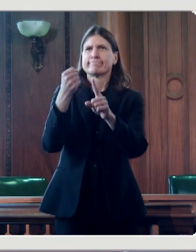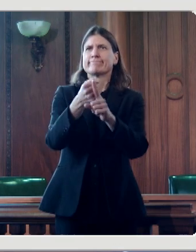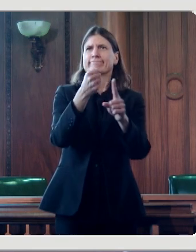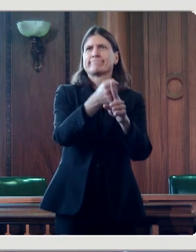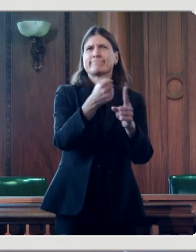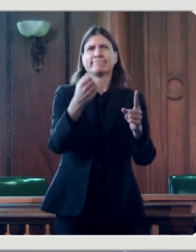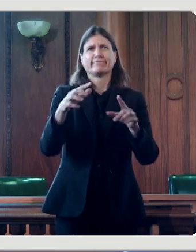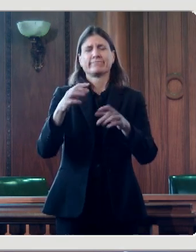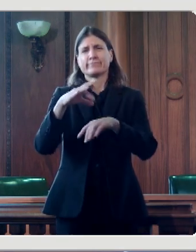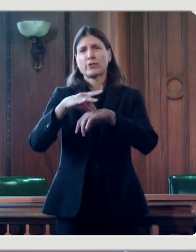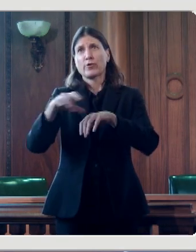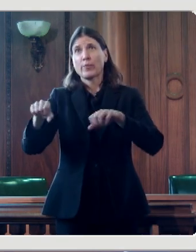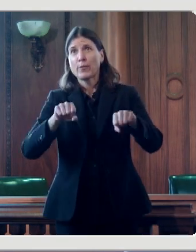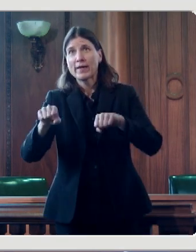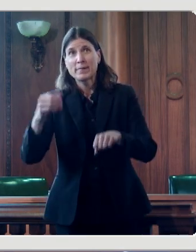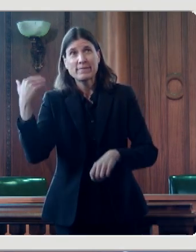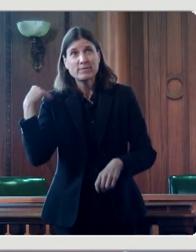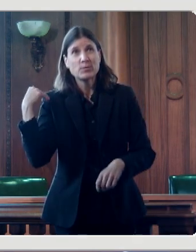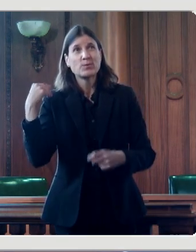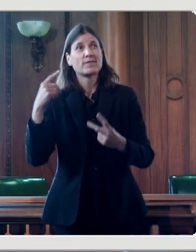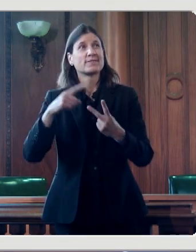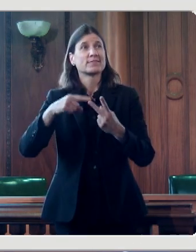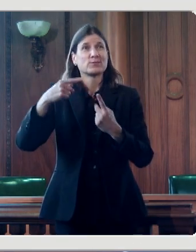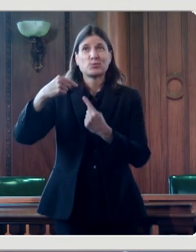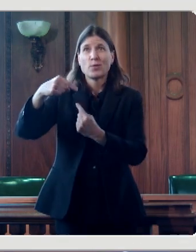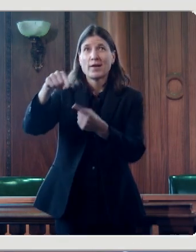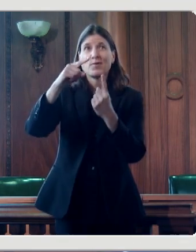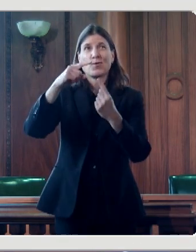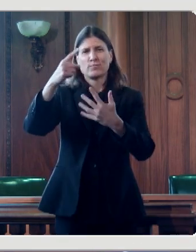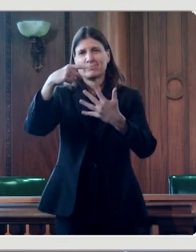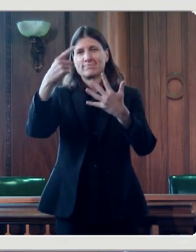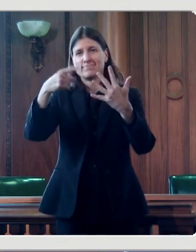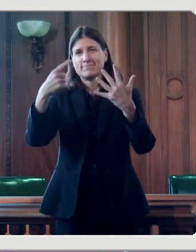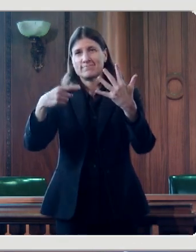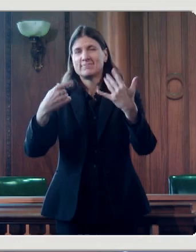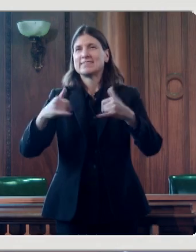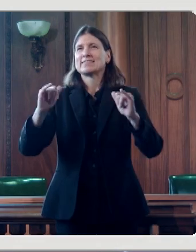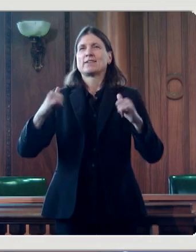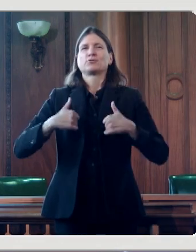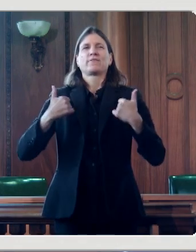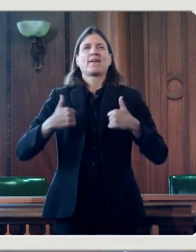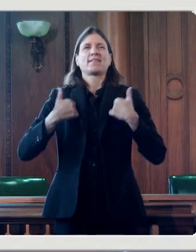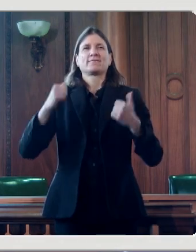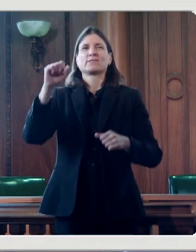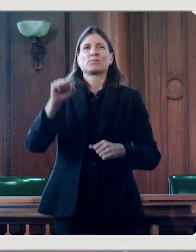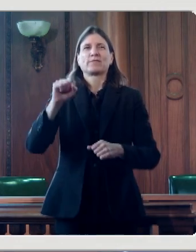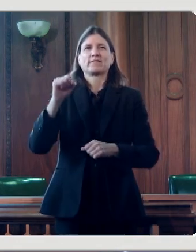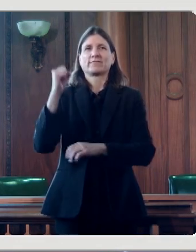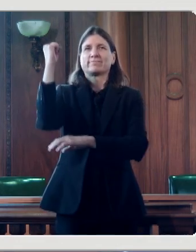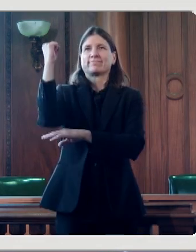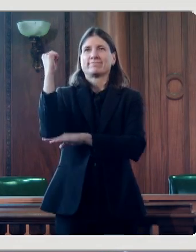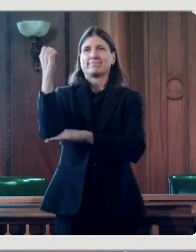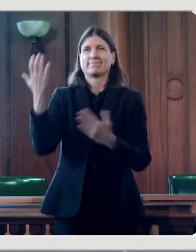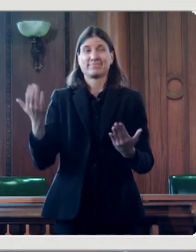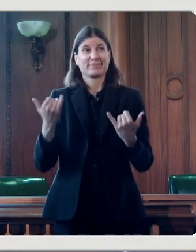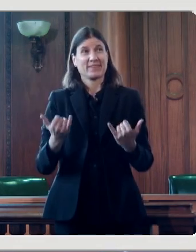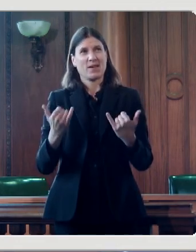as this challenge continues to spike.